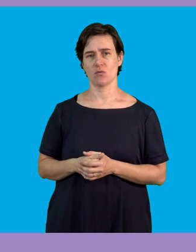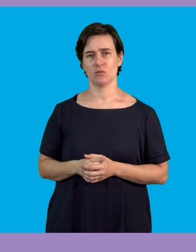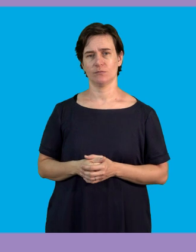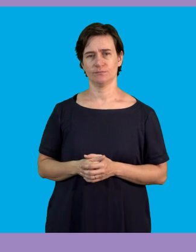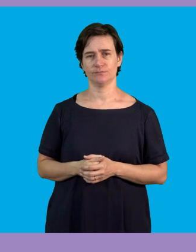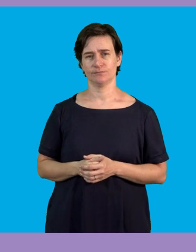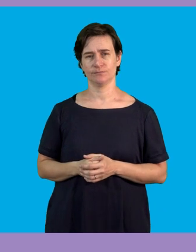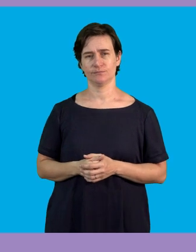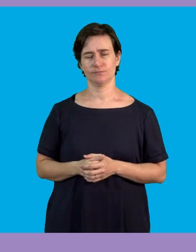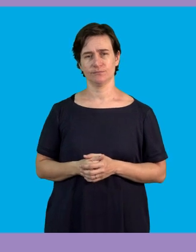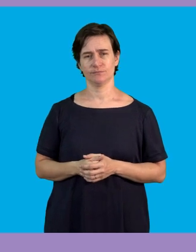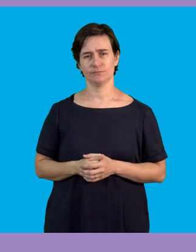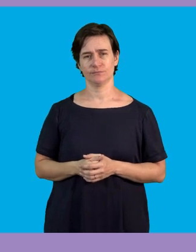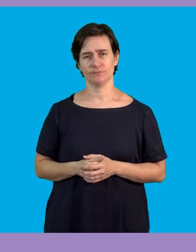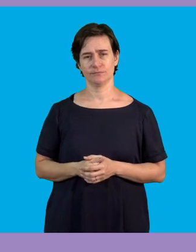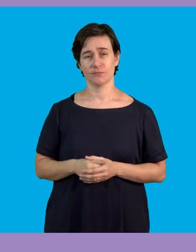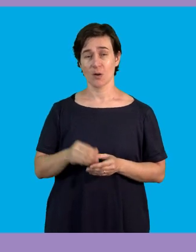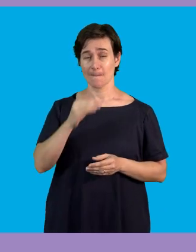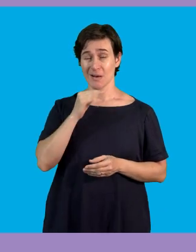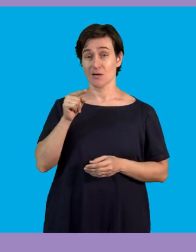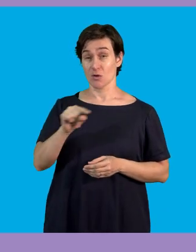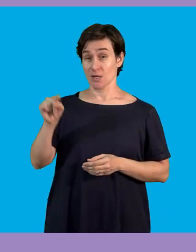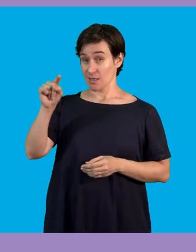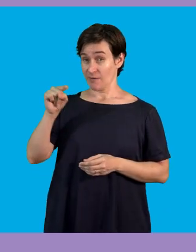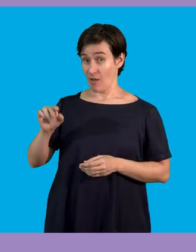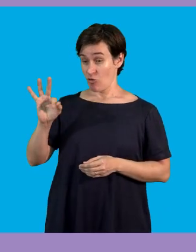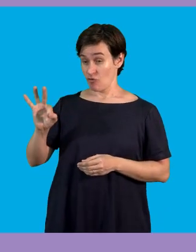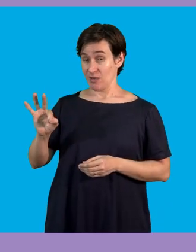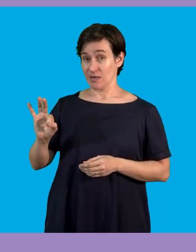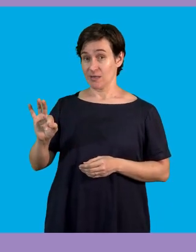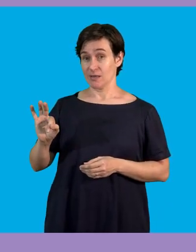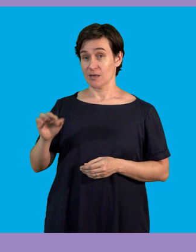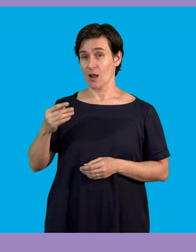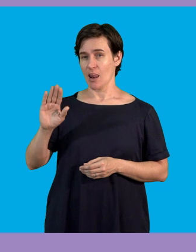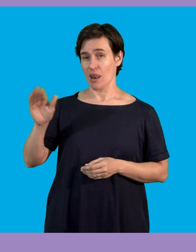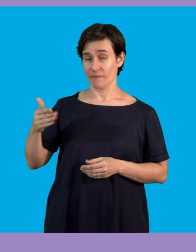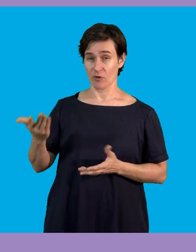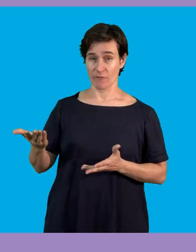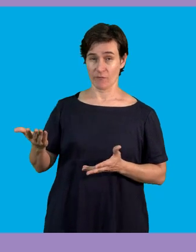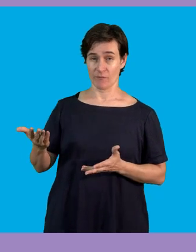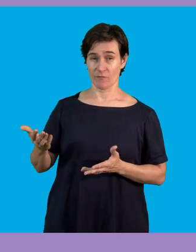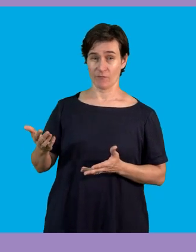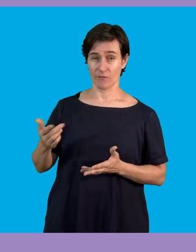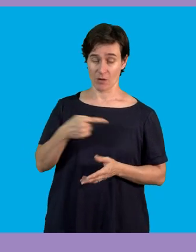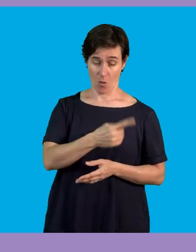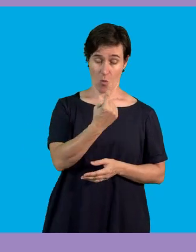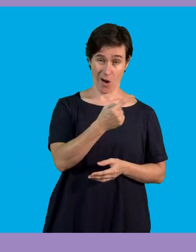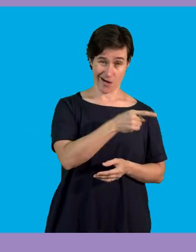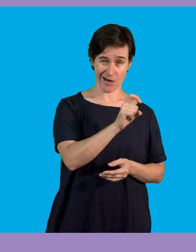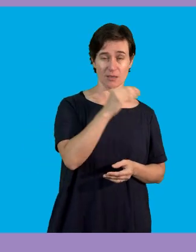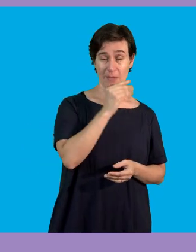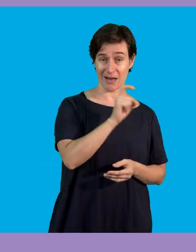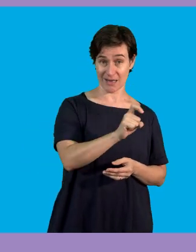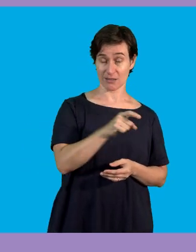model. We are going to then say when we have divided by 3, we'll remain with 1x. When we've divided the